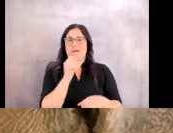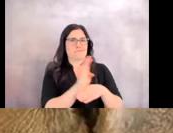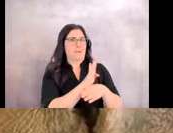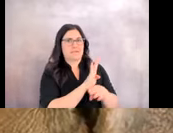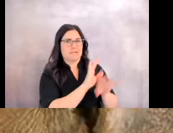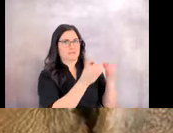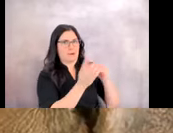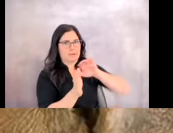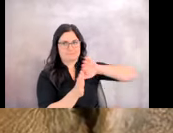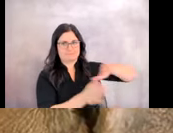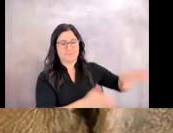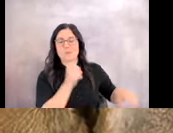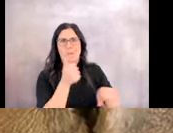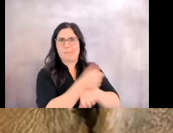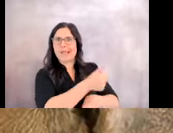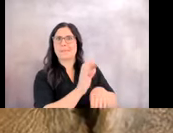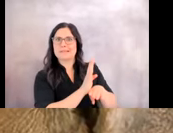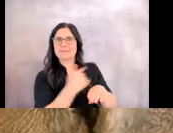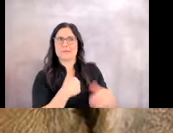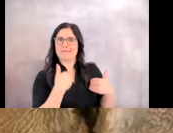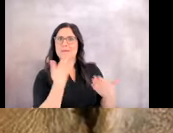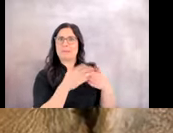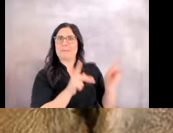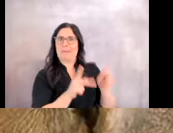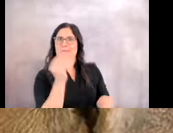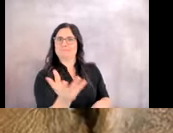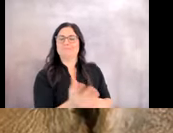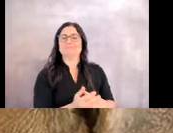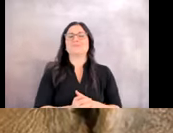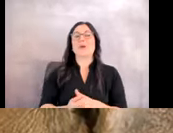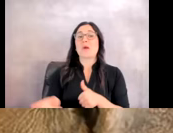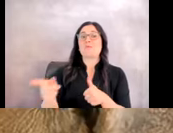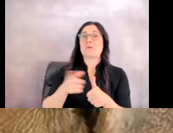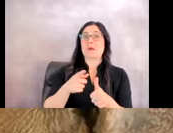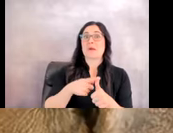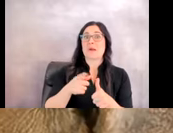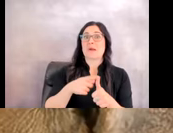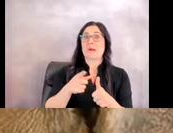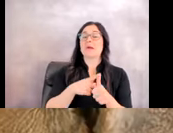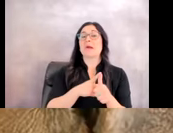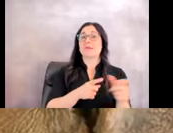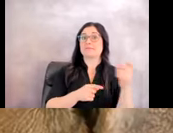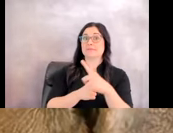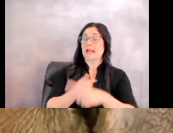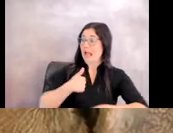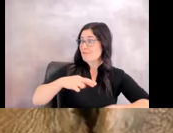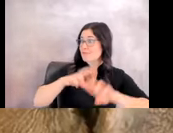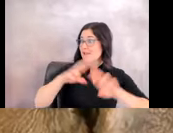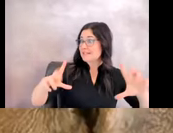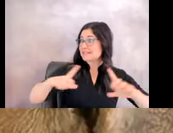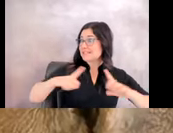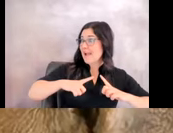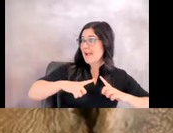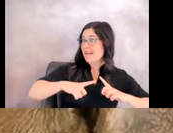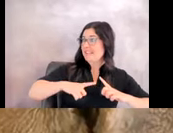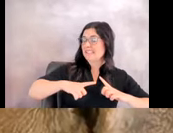always blame business for things. We have good people. So the first thing someone told me, I'm getting ready to retire. It's too late